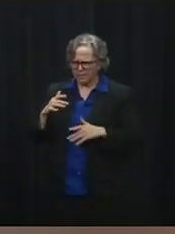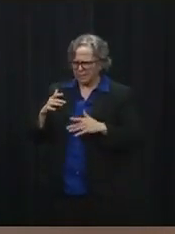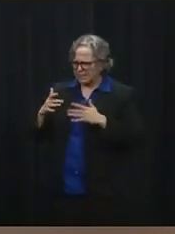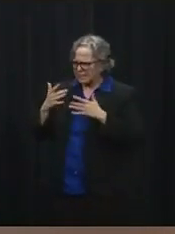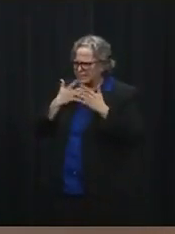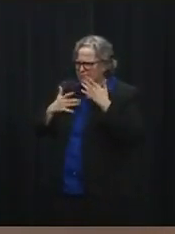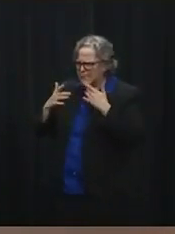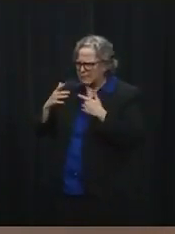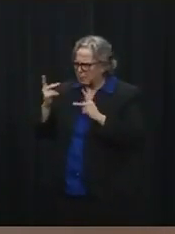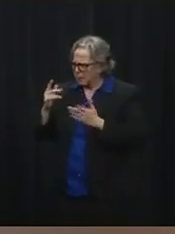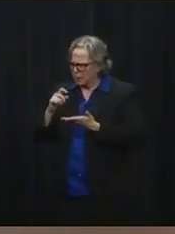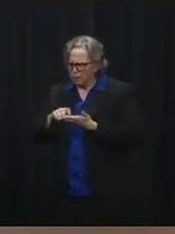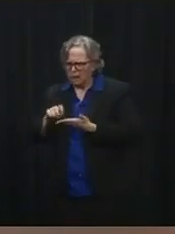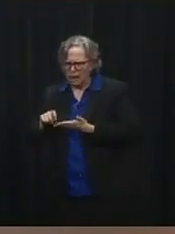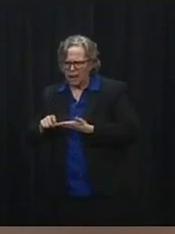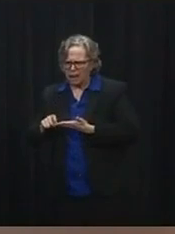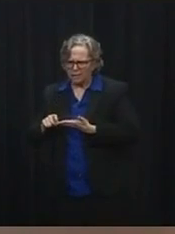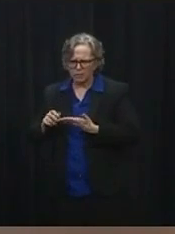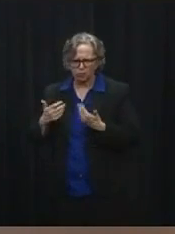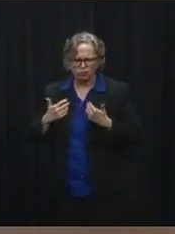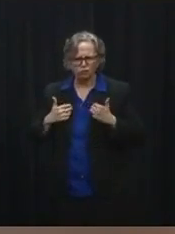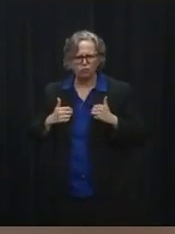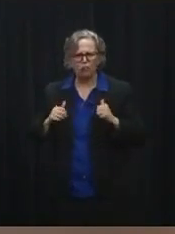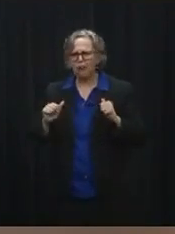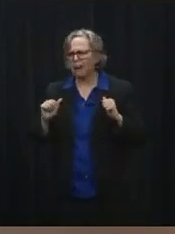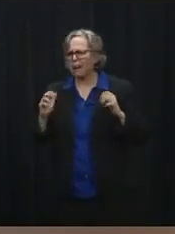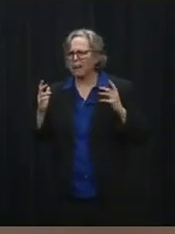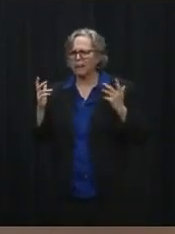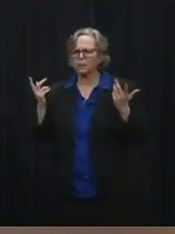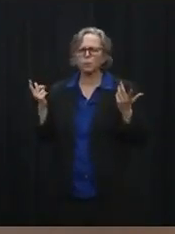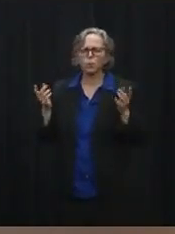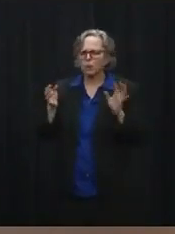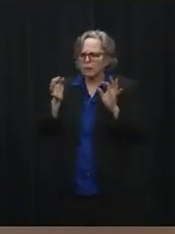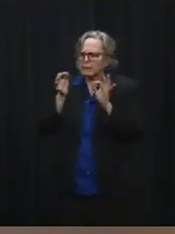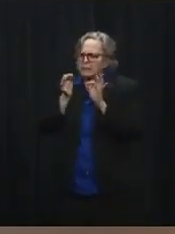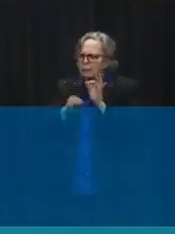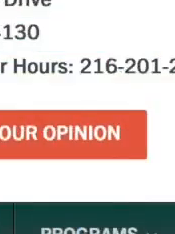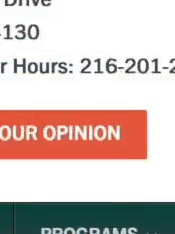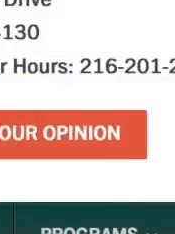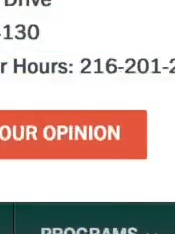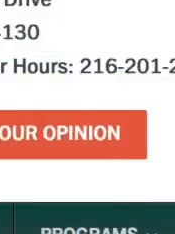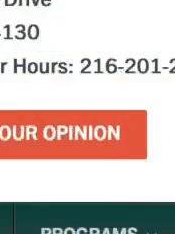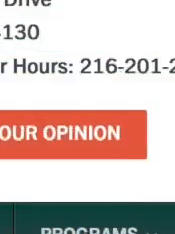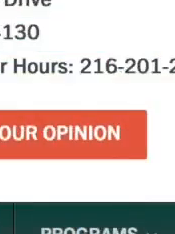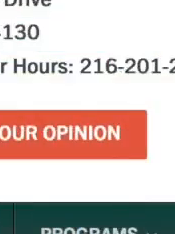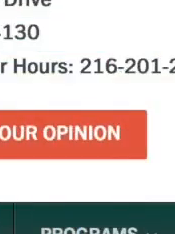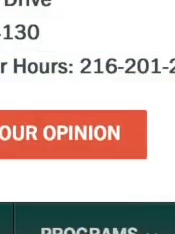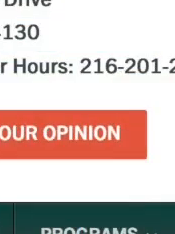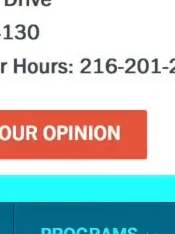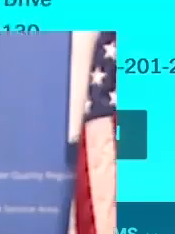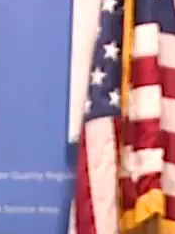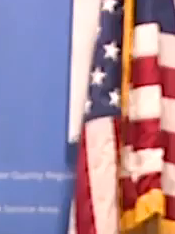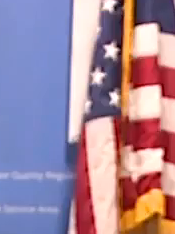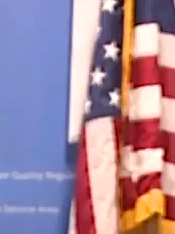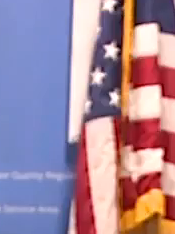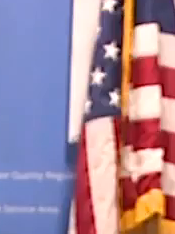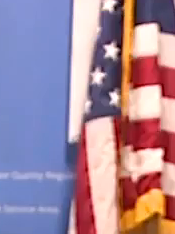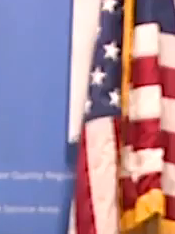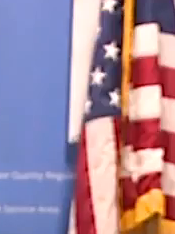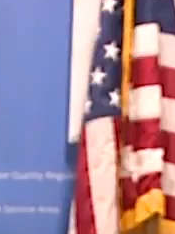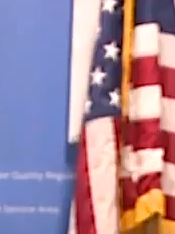plainly, recognizing that the supply chain is a difficult thing to define. But Cuyahoga County's Board of Health says hundreds